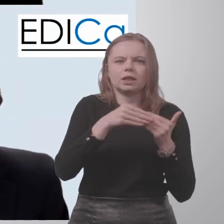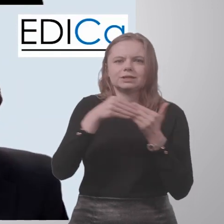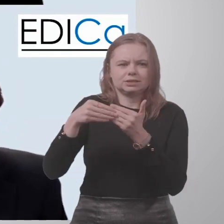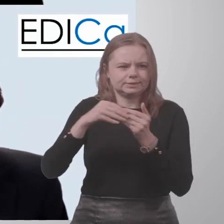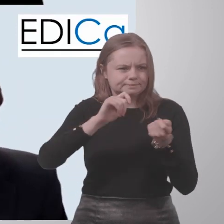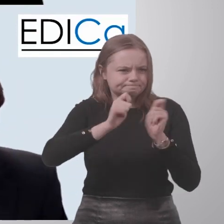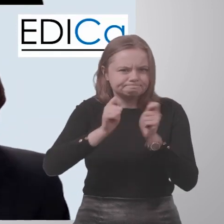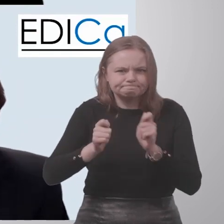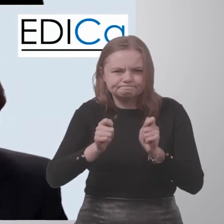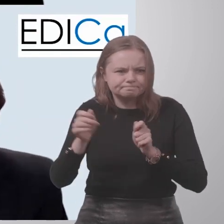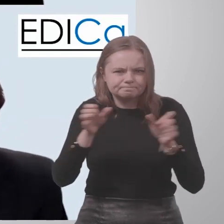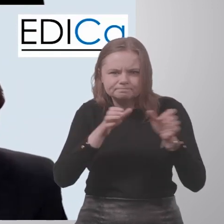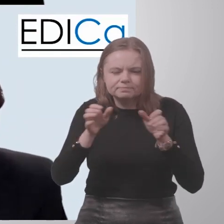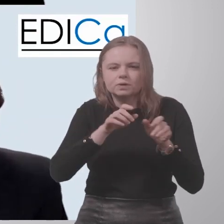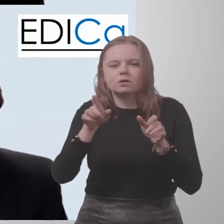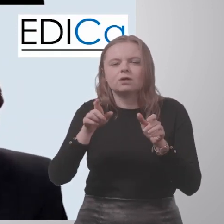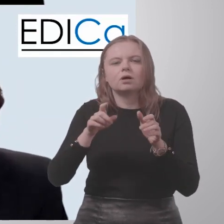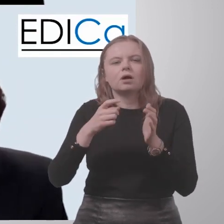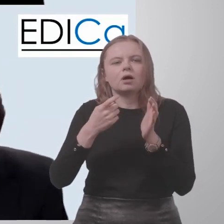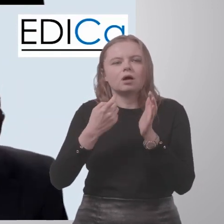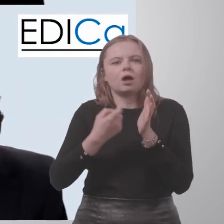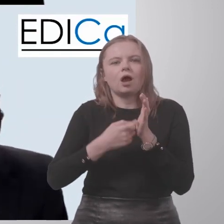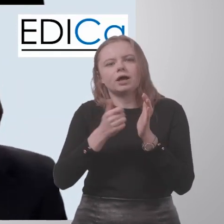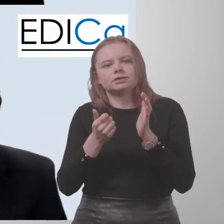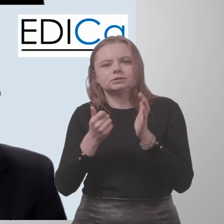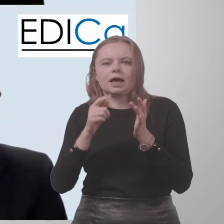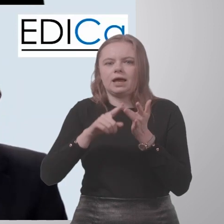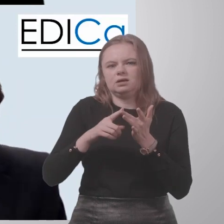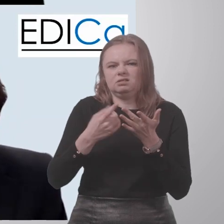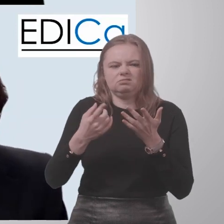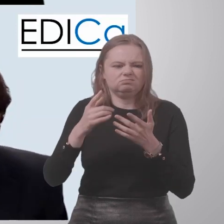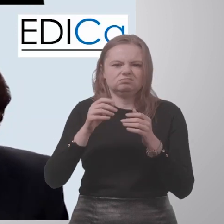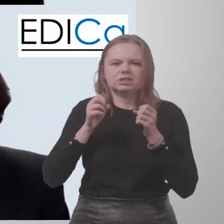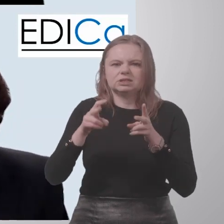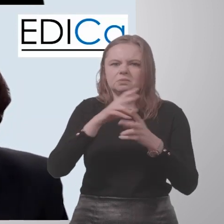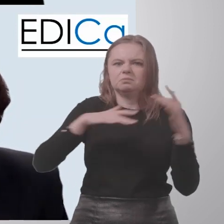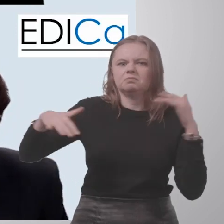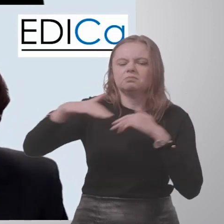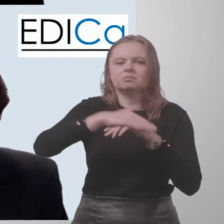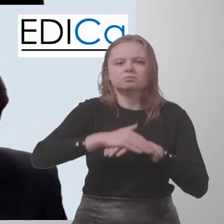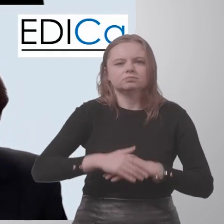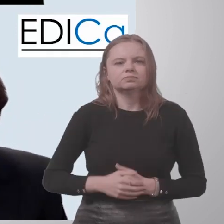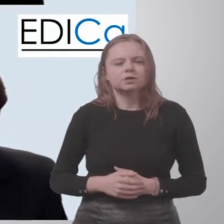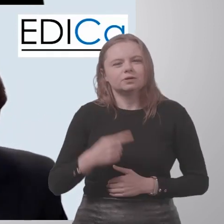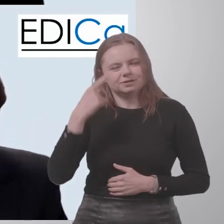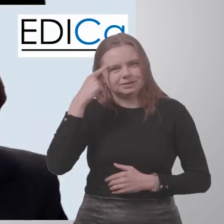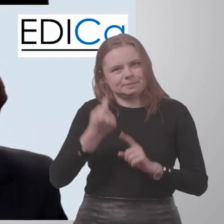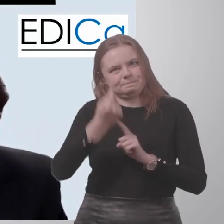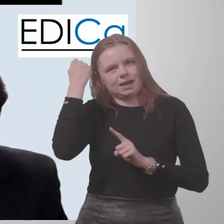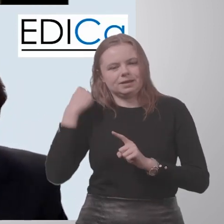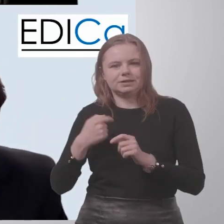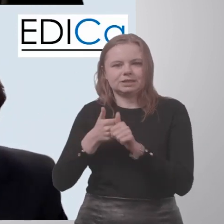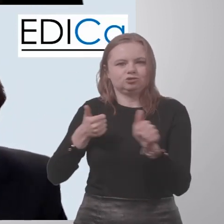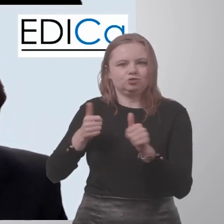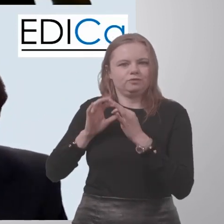across the sector, the whole R&I ecosystem. I always default back to my notions of industrial relations, and